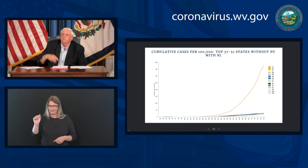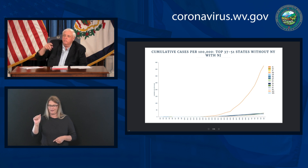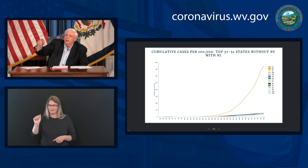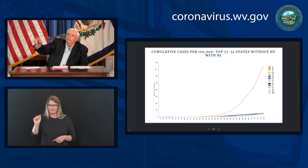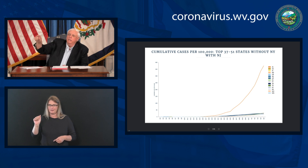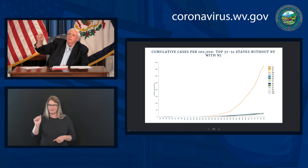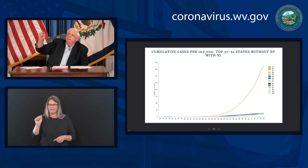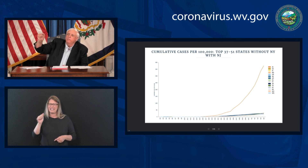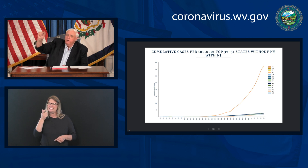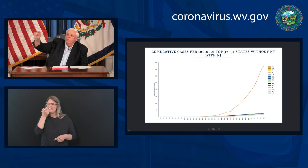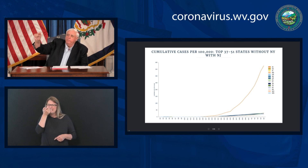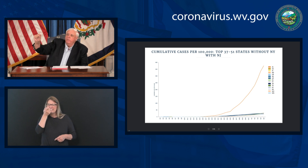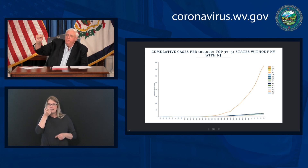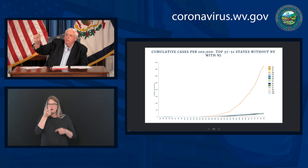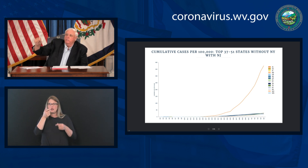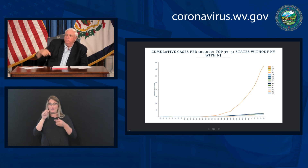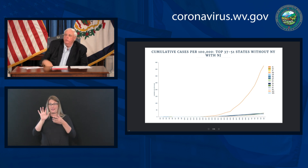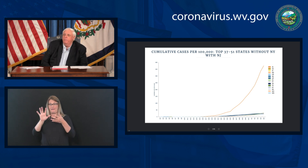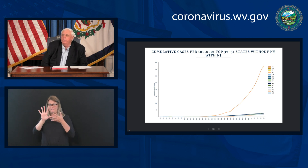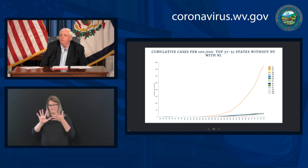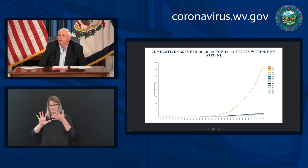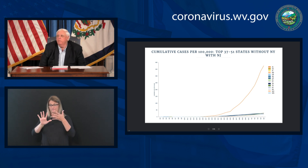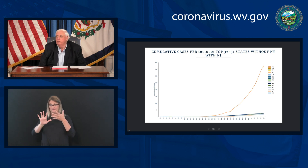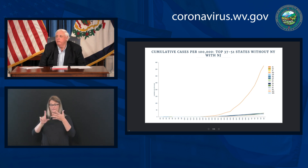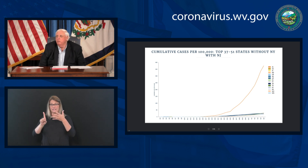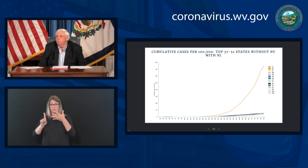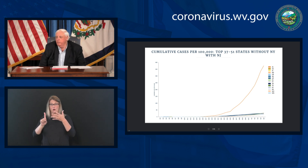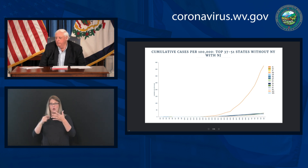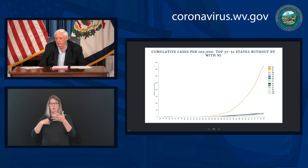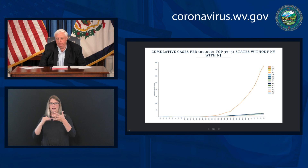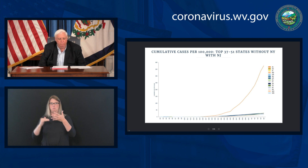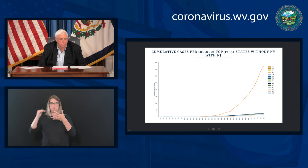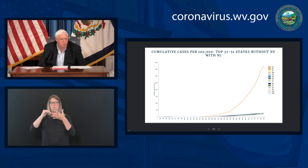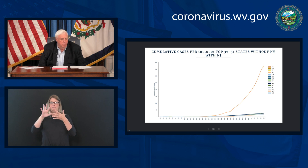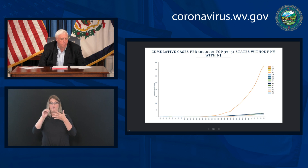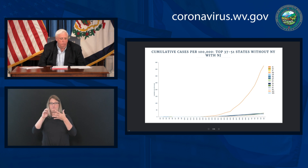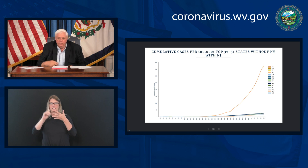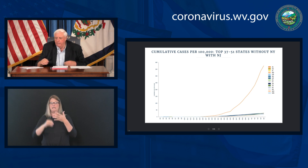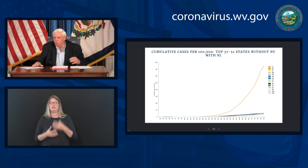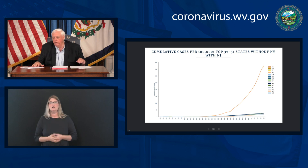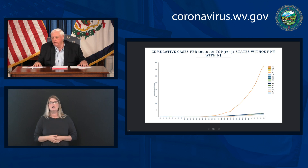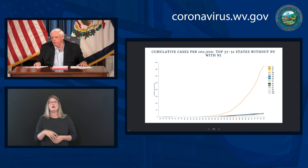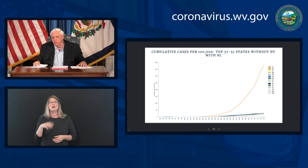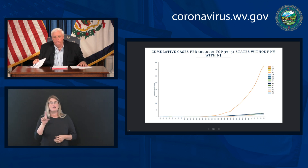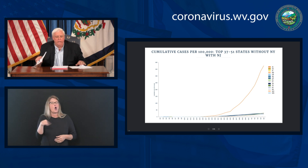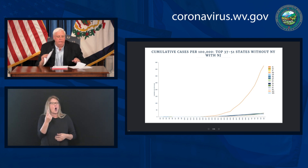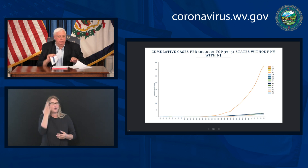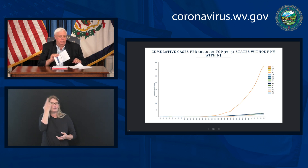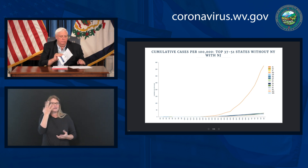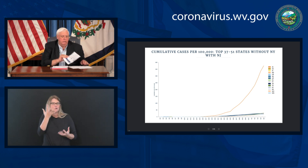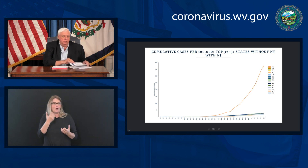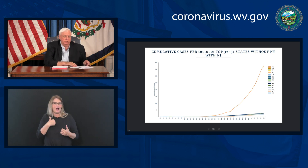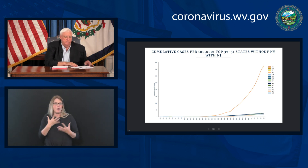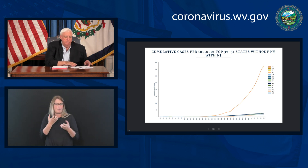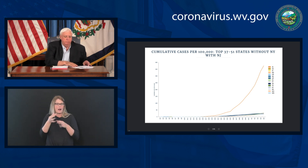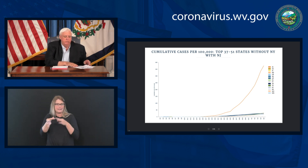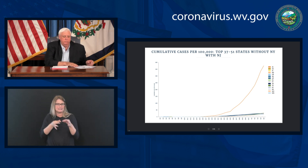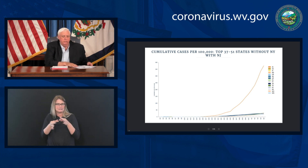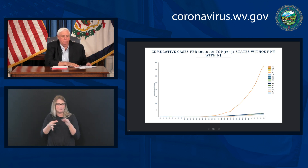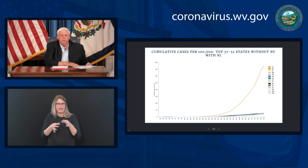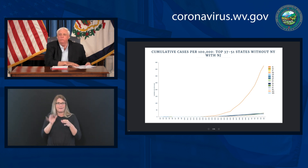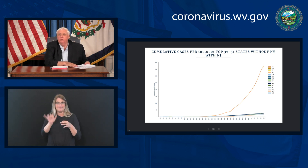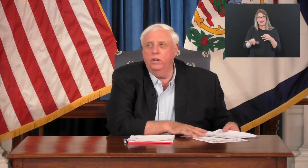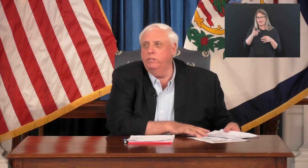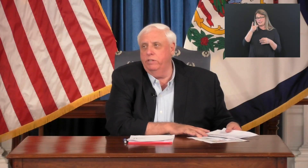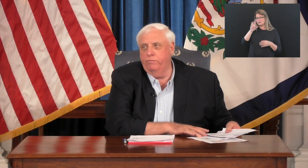I mean slightly, they're 51st and we're 50th. But the only reason I wanted to go through that is Dr. Slimp has